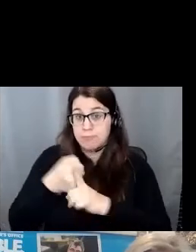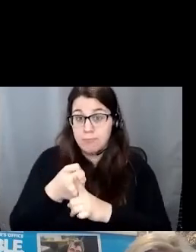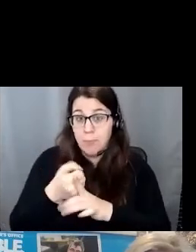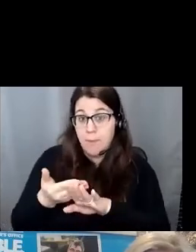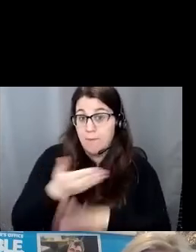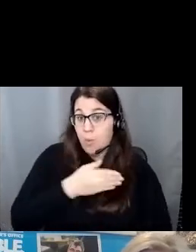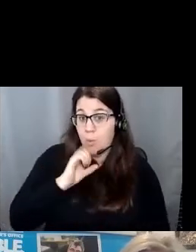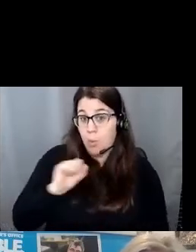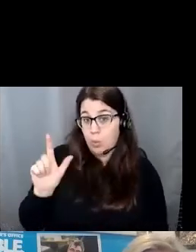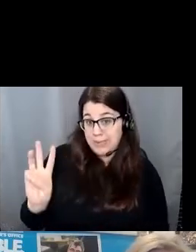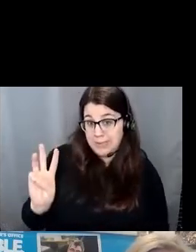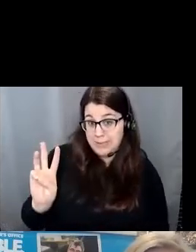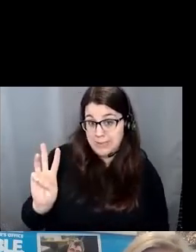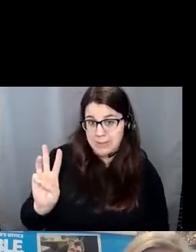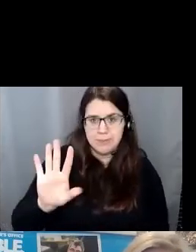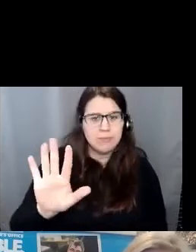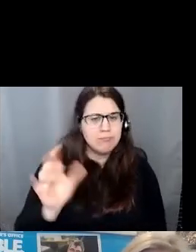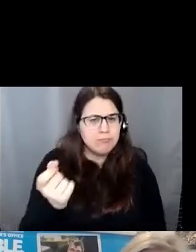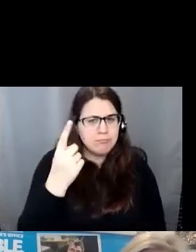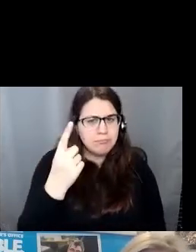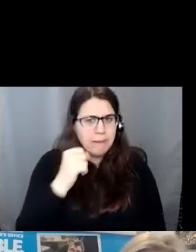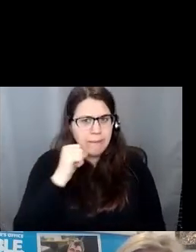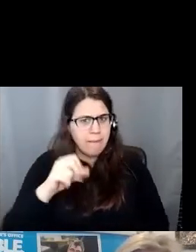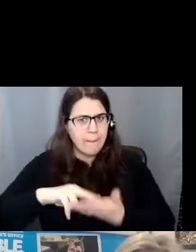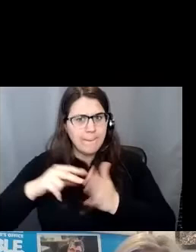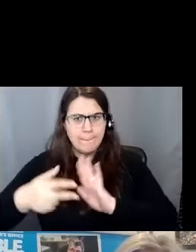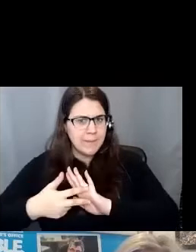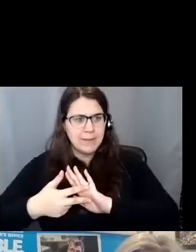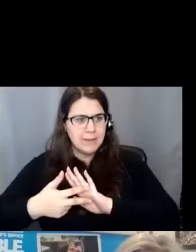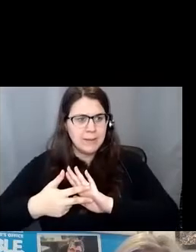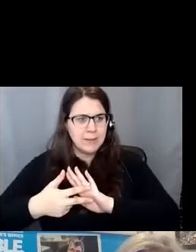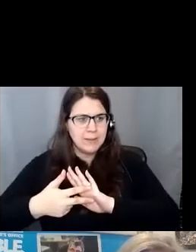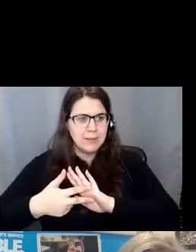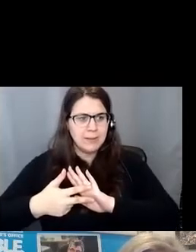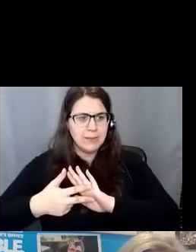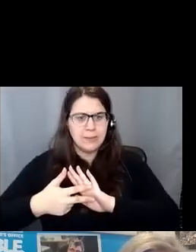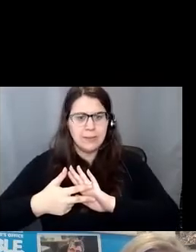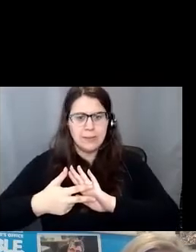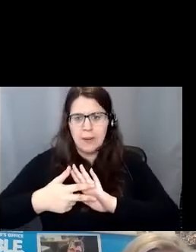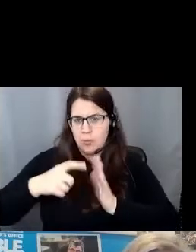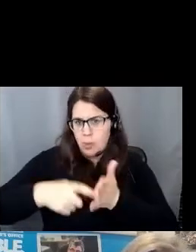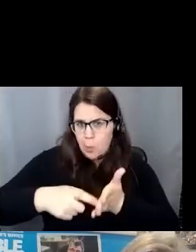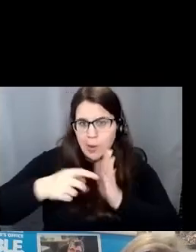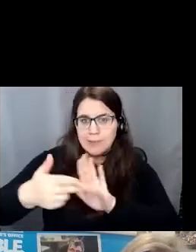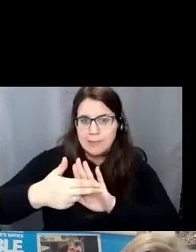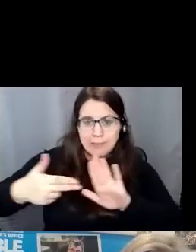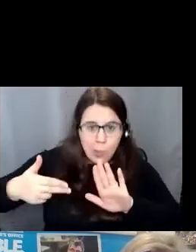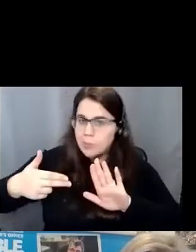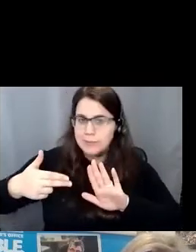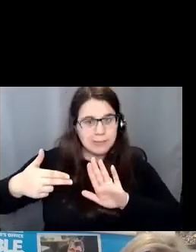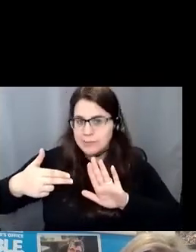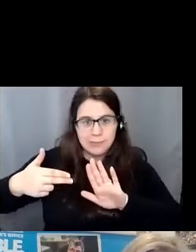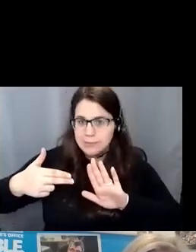of 26. Now keep in mind, this does not mean that they would have to have been diagnosed by the